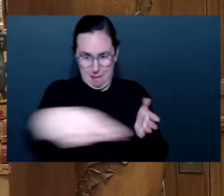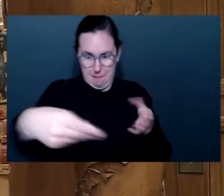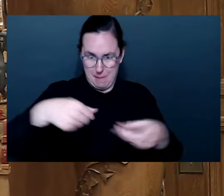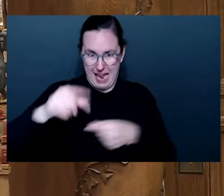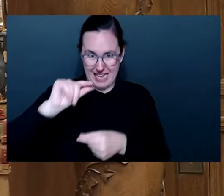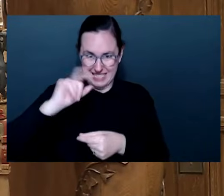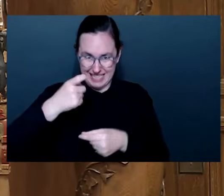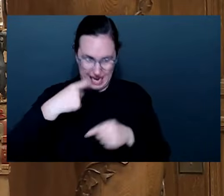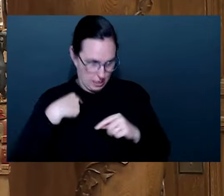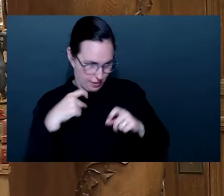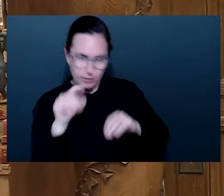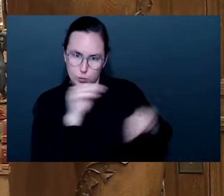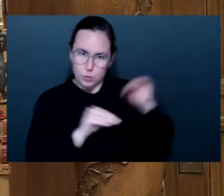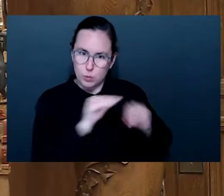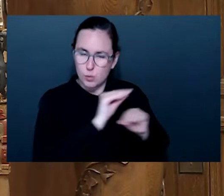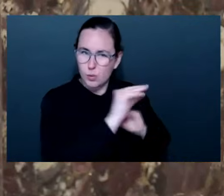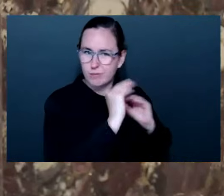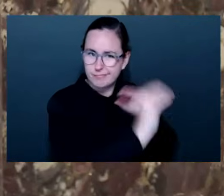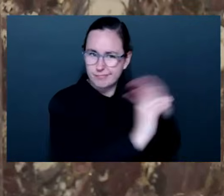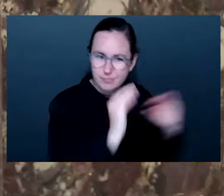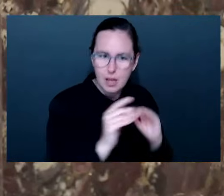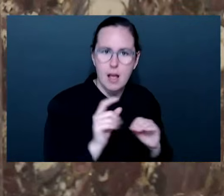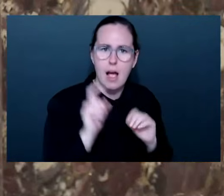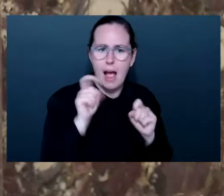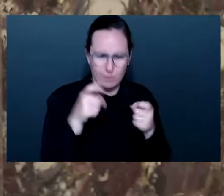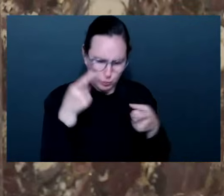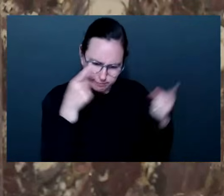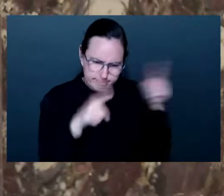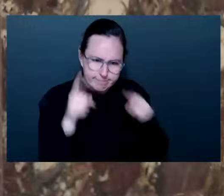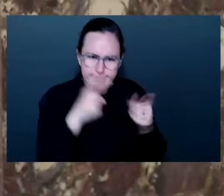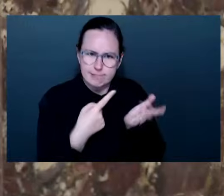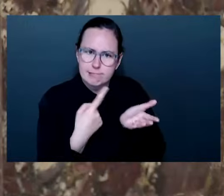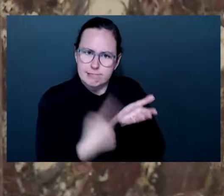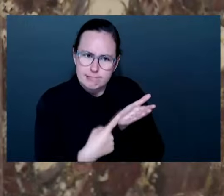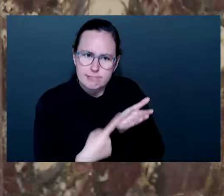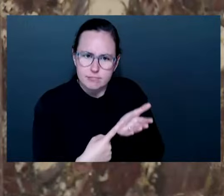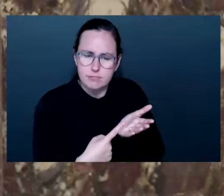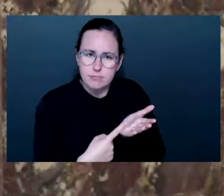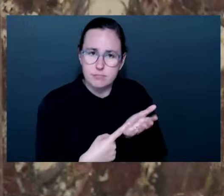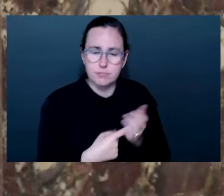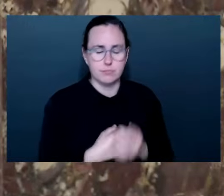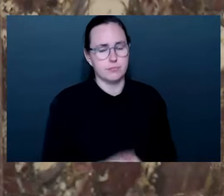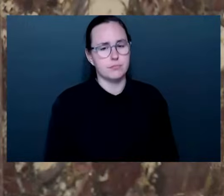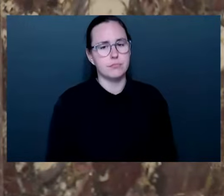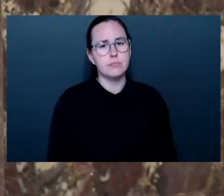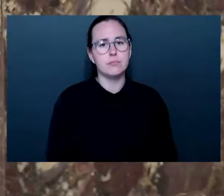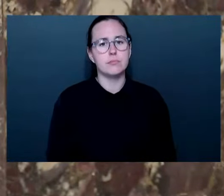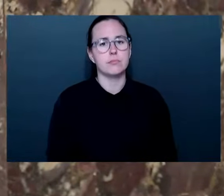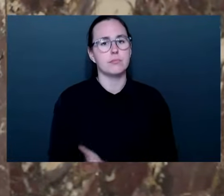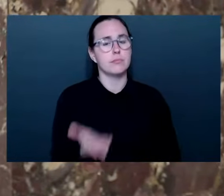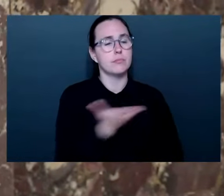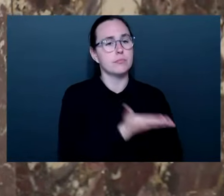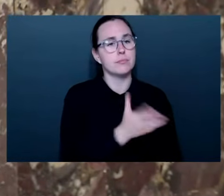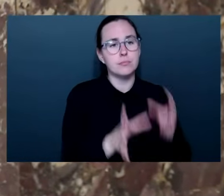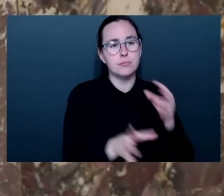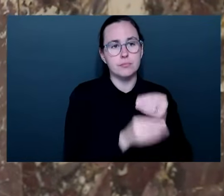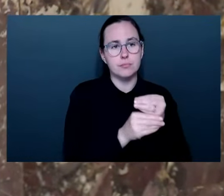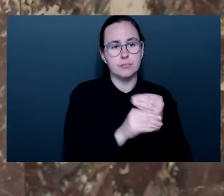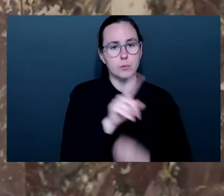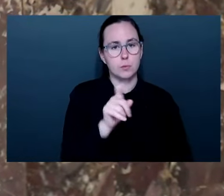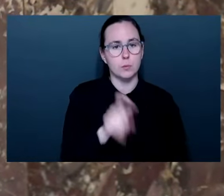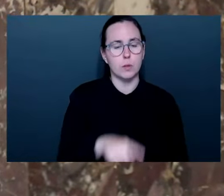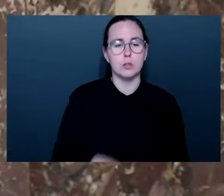Member supplemental. Thank you, Mr. Speaker. I believe the consistent message for the offer on the table is that this government is